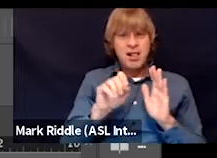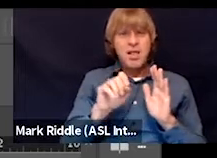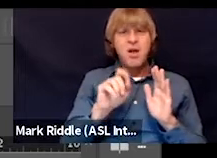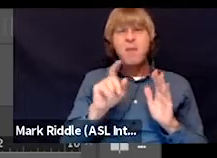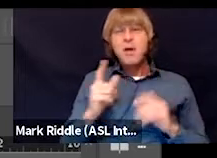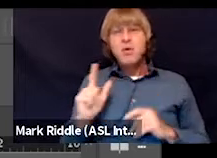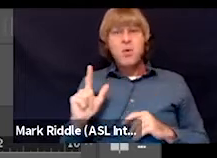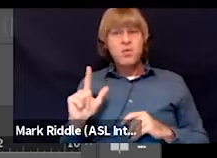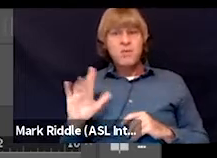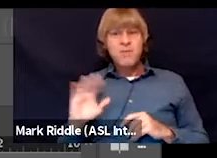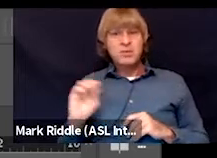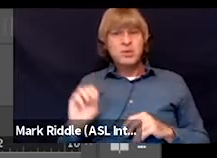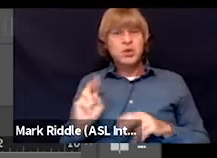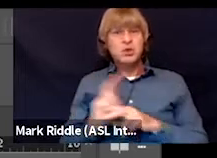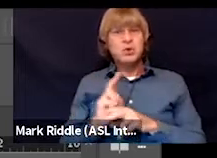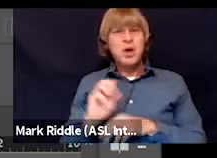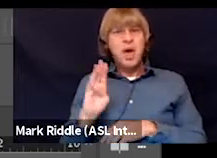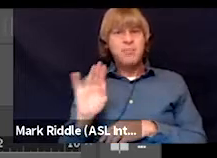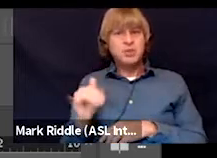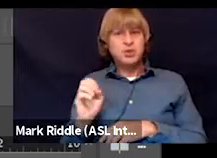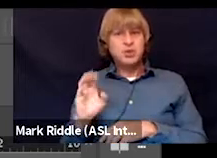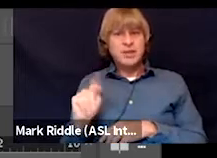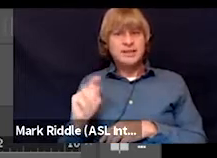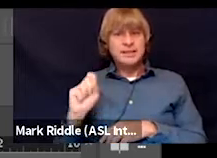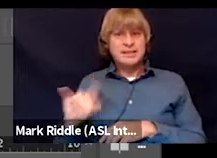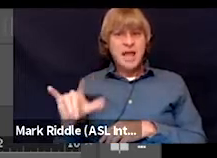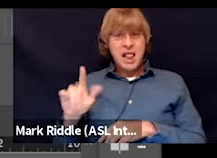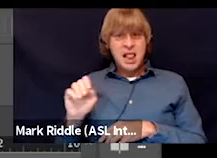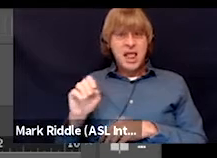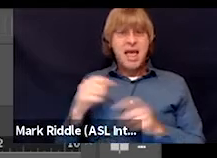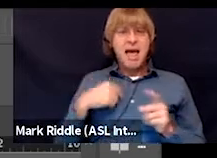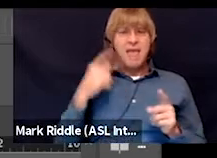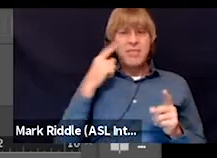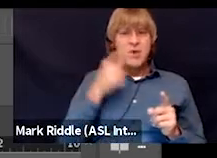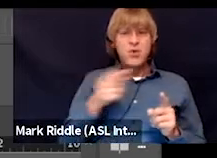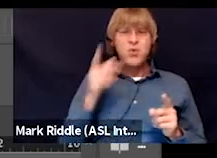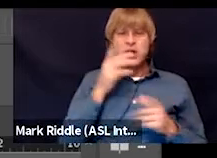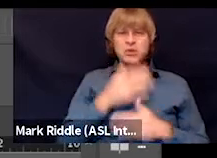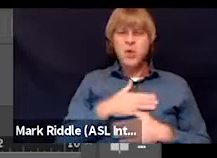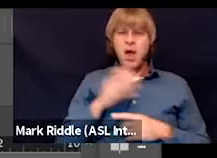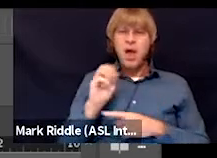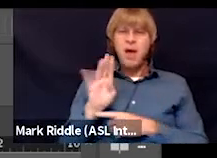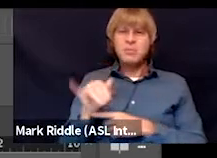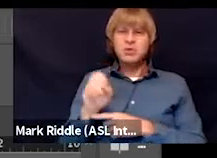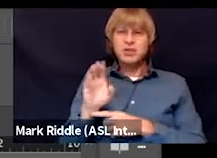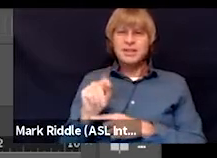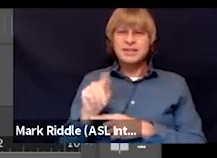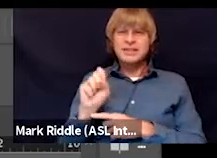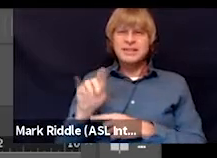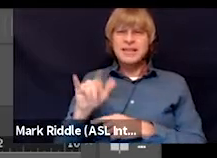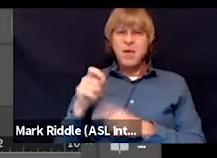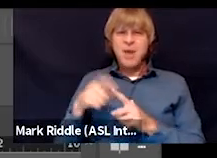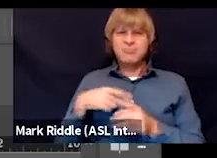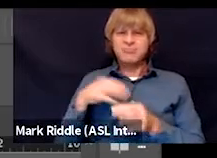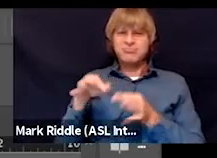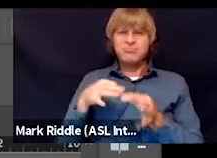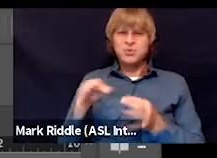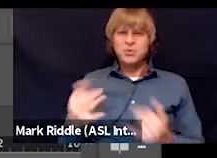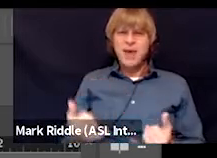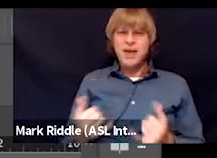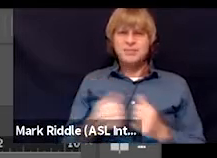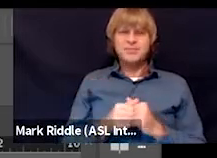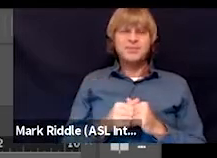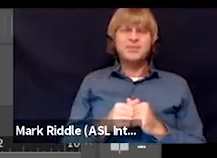about 25% use object styles. I think you're going to enjoy object styles when I get done today.